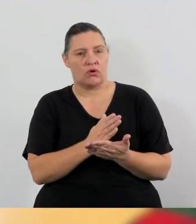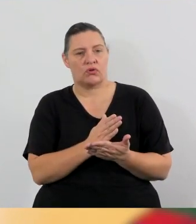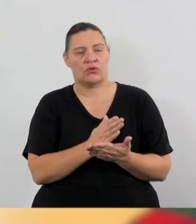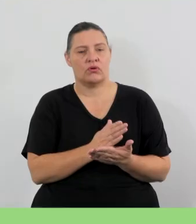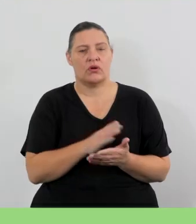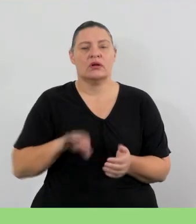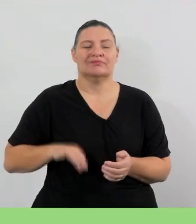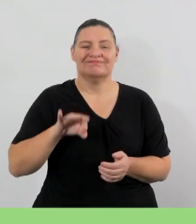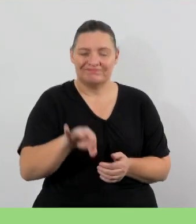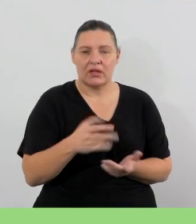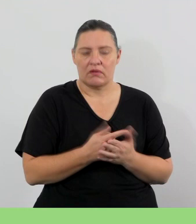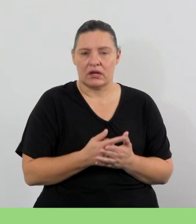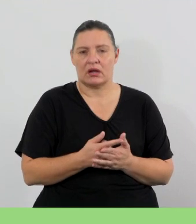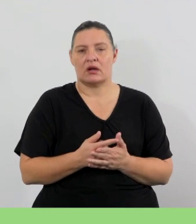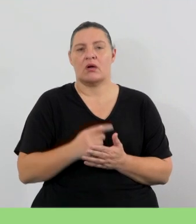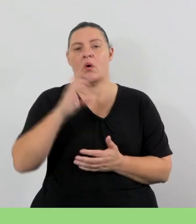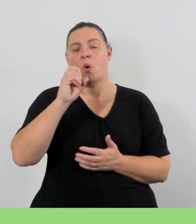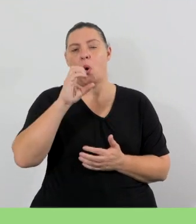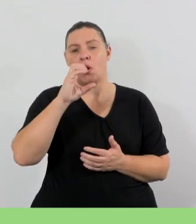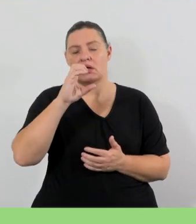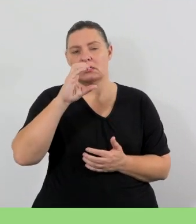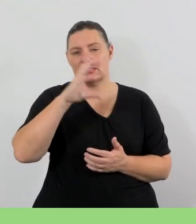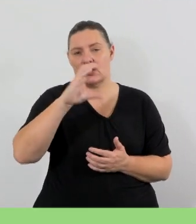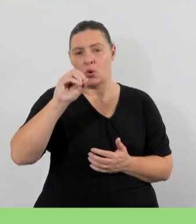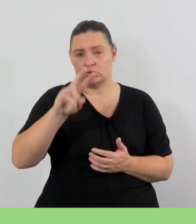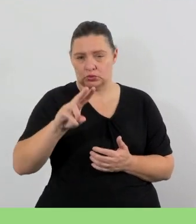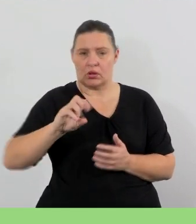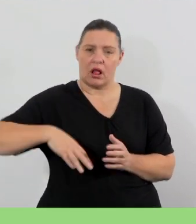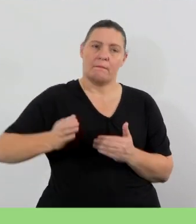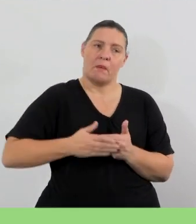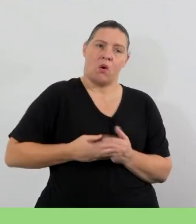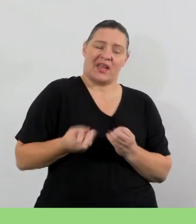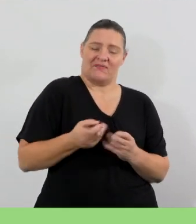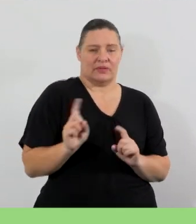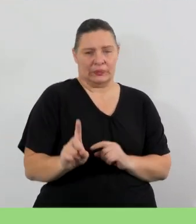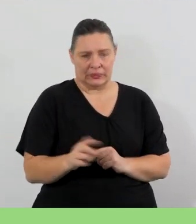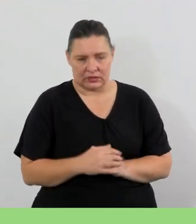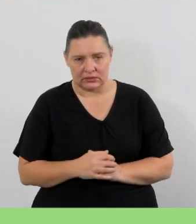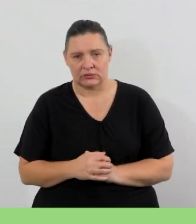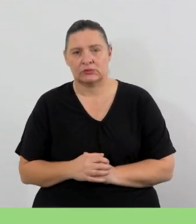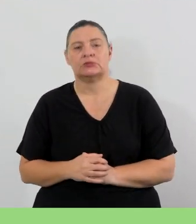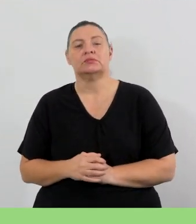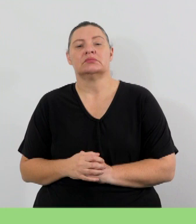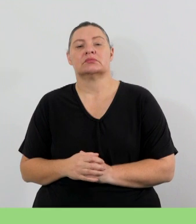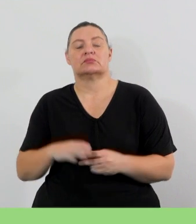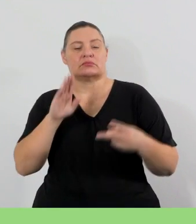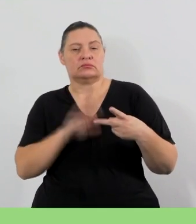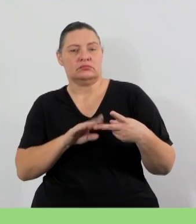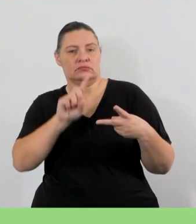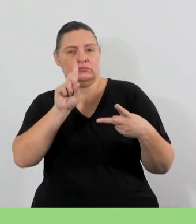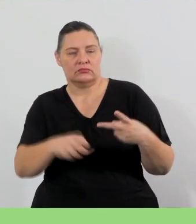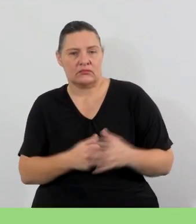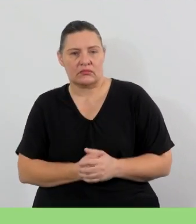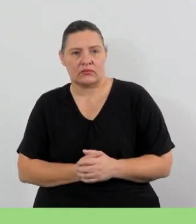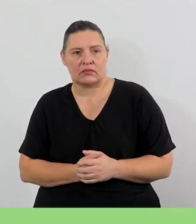contribute to the carbon emission in the atmosphere. Now we are going to look at the second